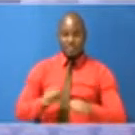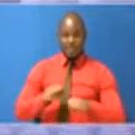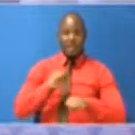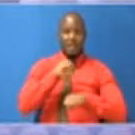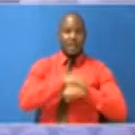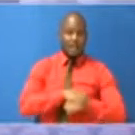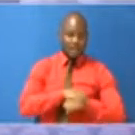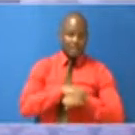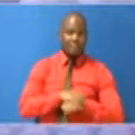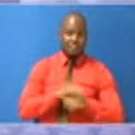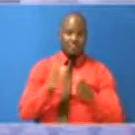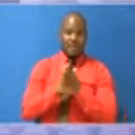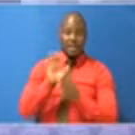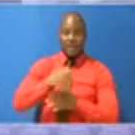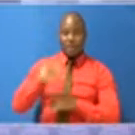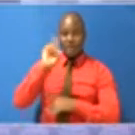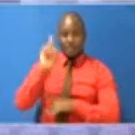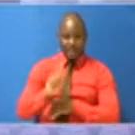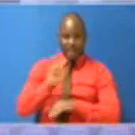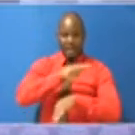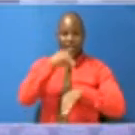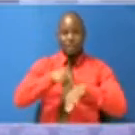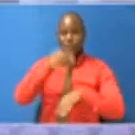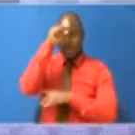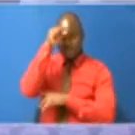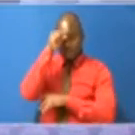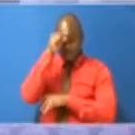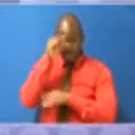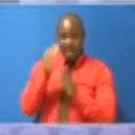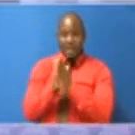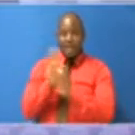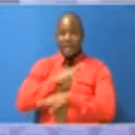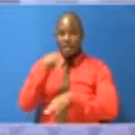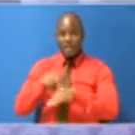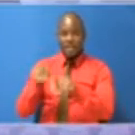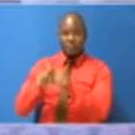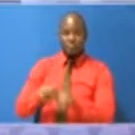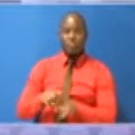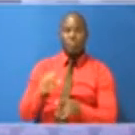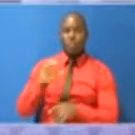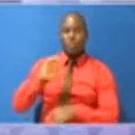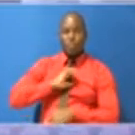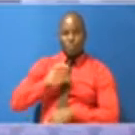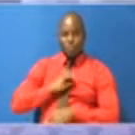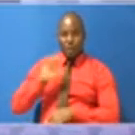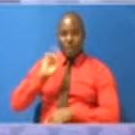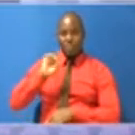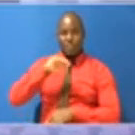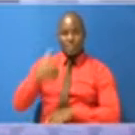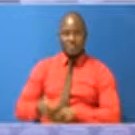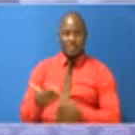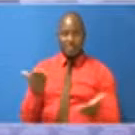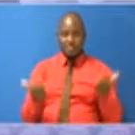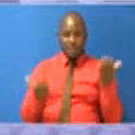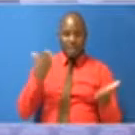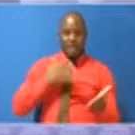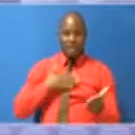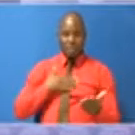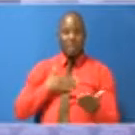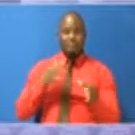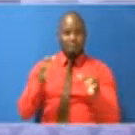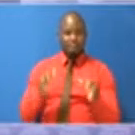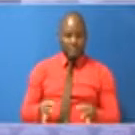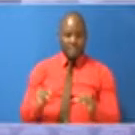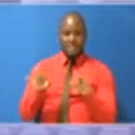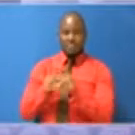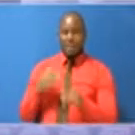swaps that the county of nairobi owes the national government and the national government owes their obesity county we must balance our books and we're going to do